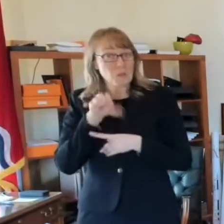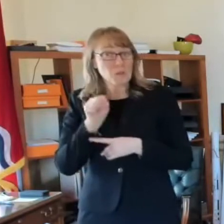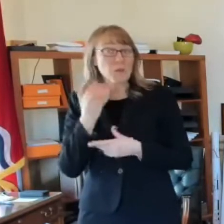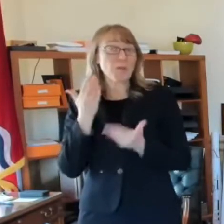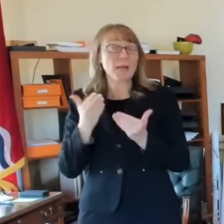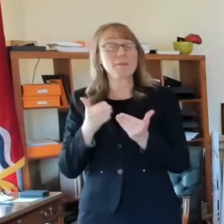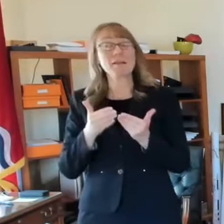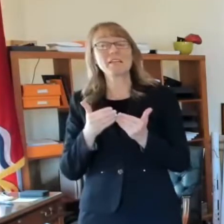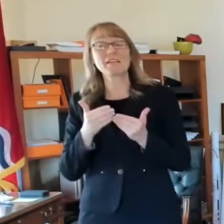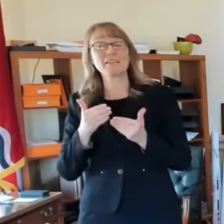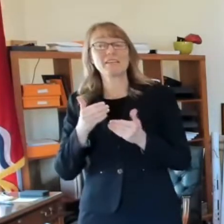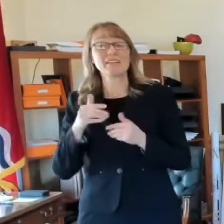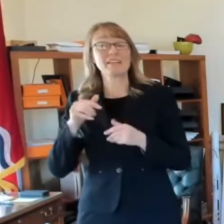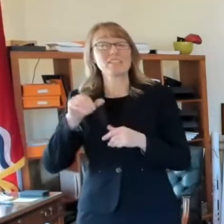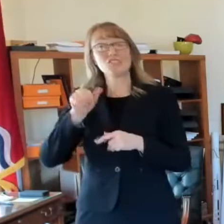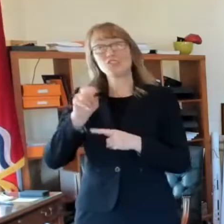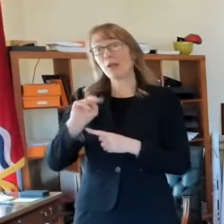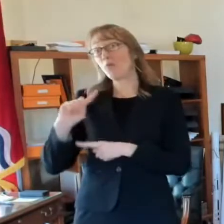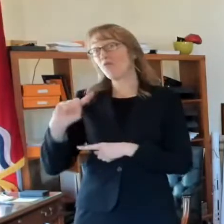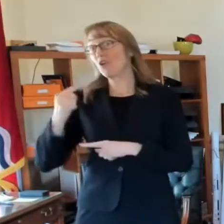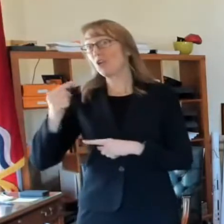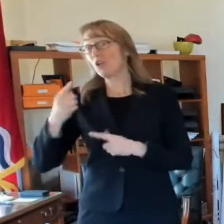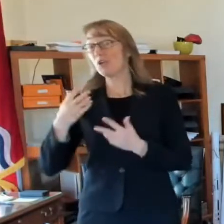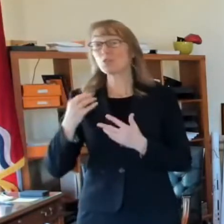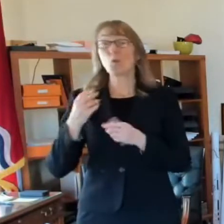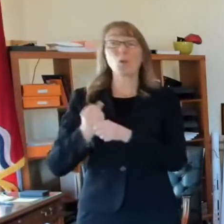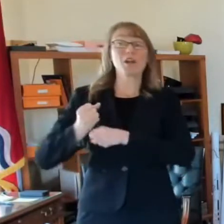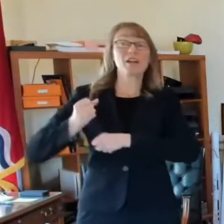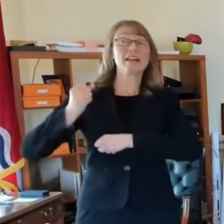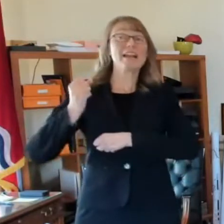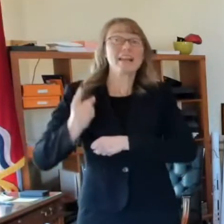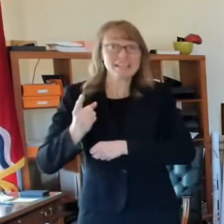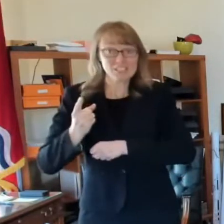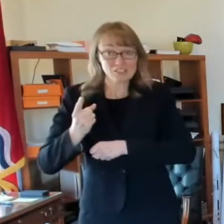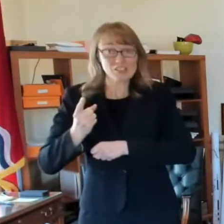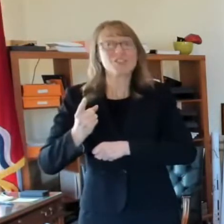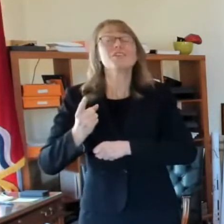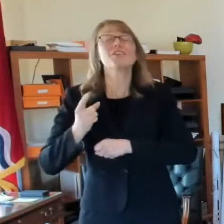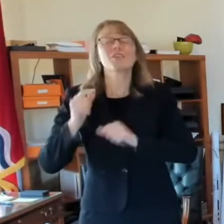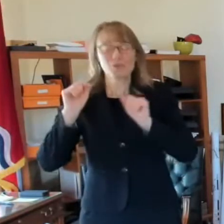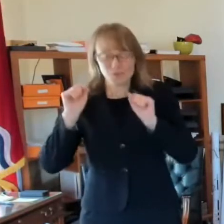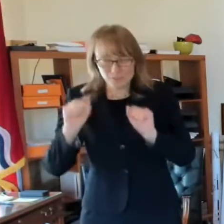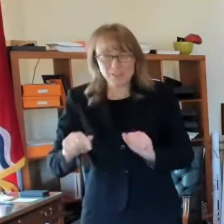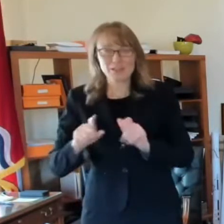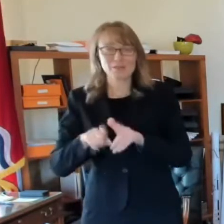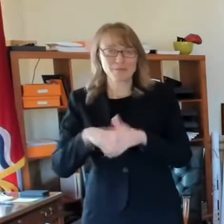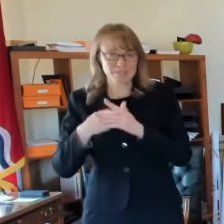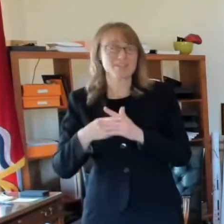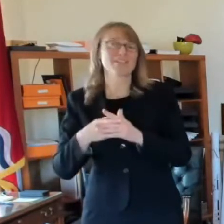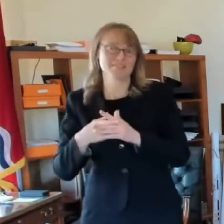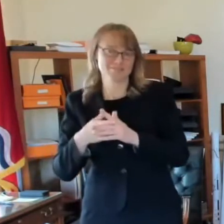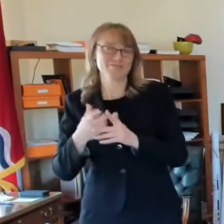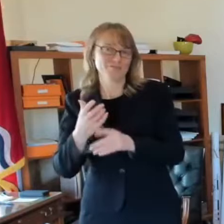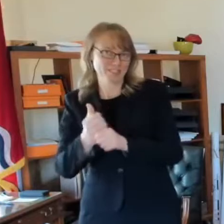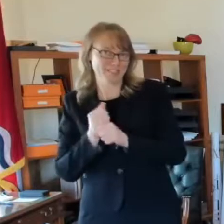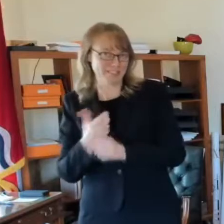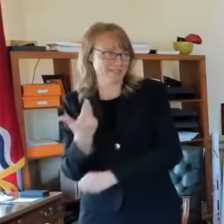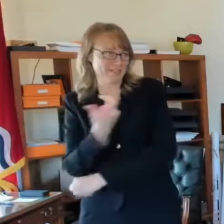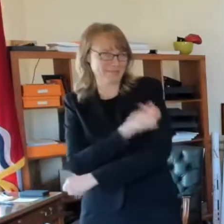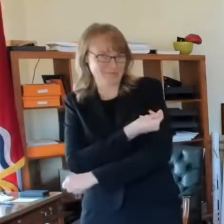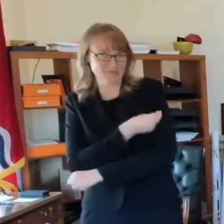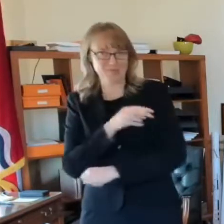hope next year that some of these vaccines will be able to begin being rolled out. Our own health department is